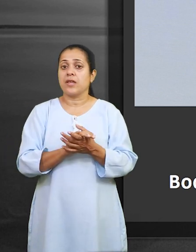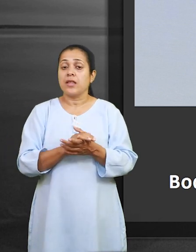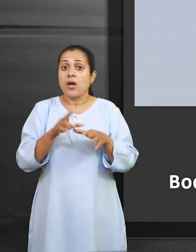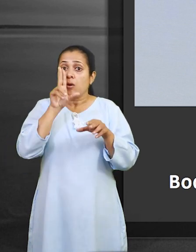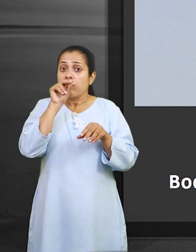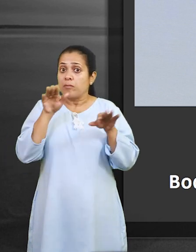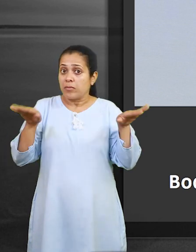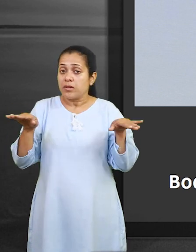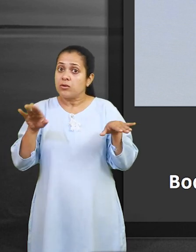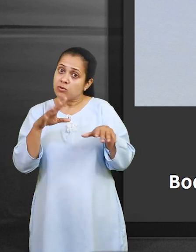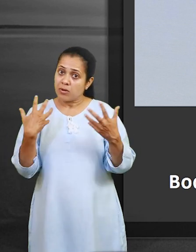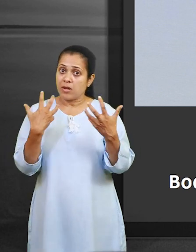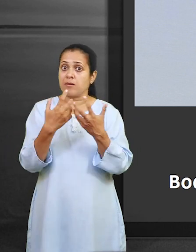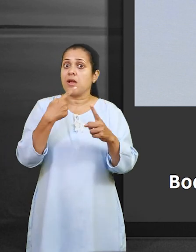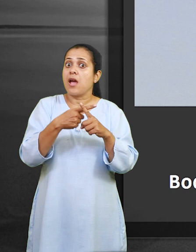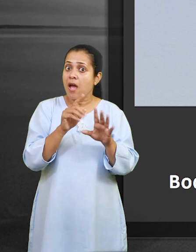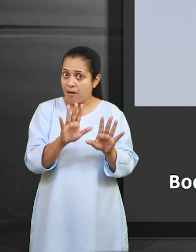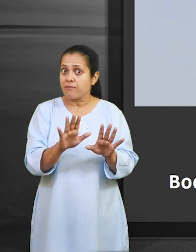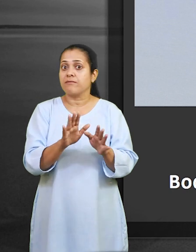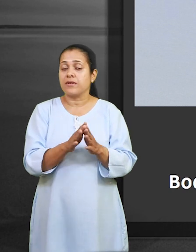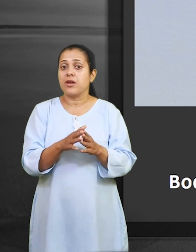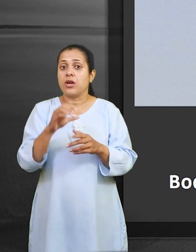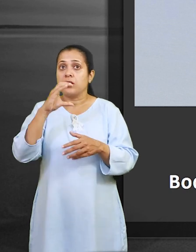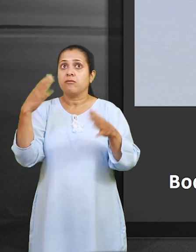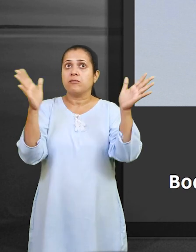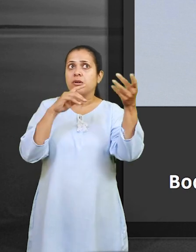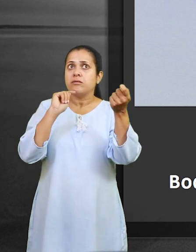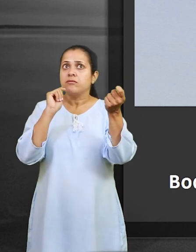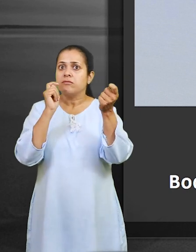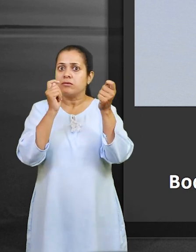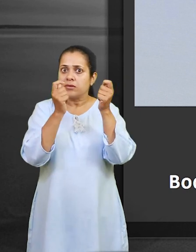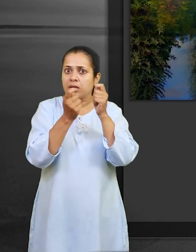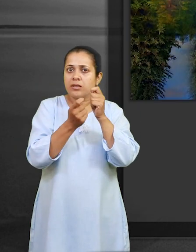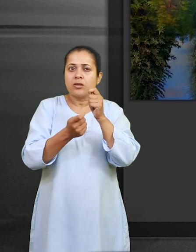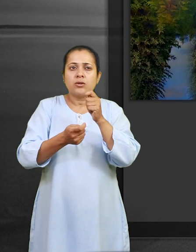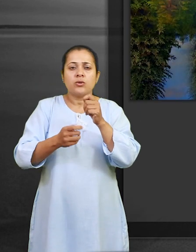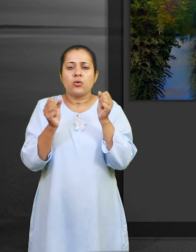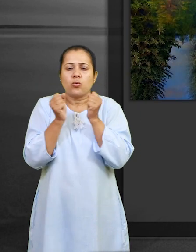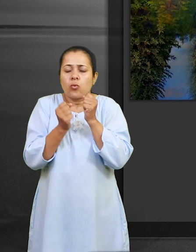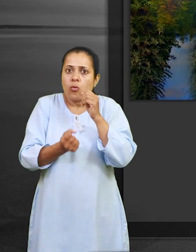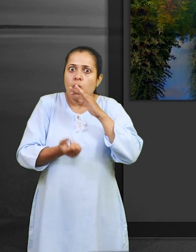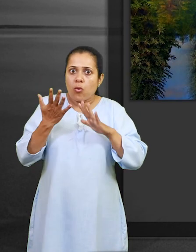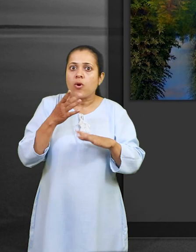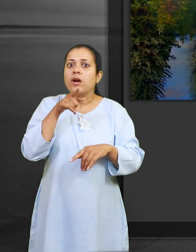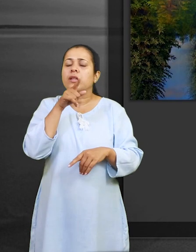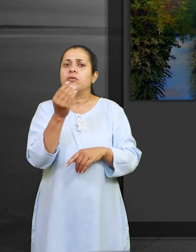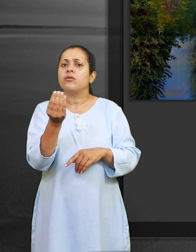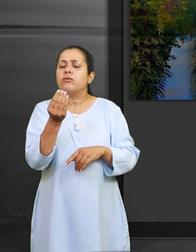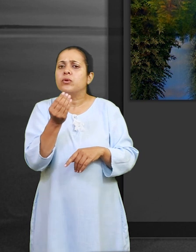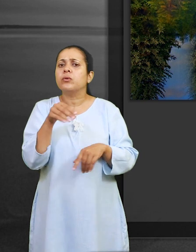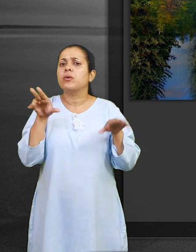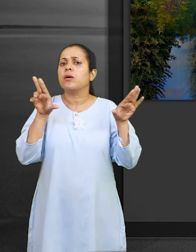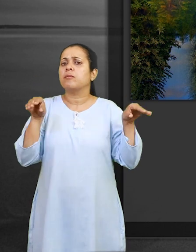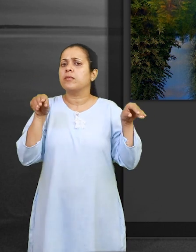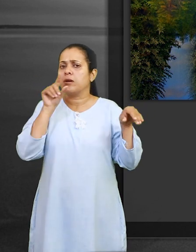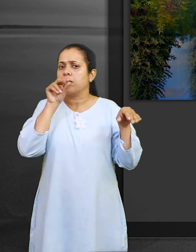birds. When the climate changes or the weather changes and becomes extremely cold, there are these